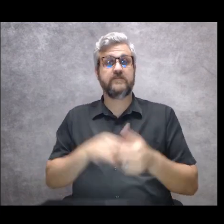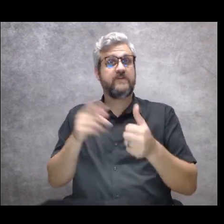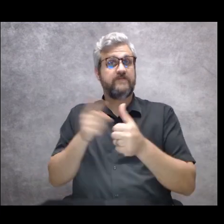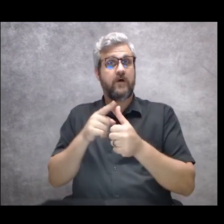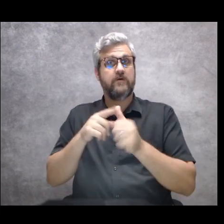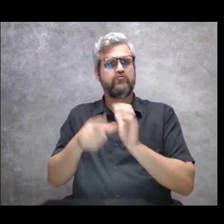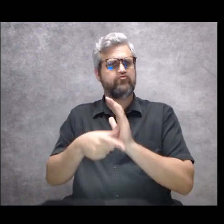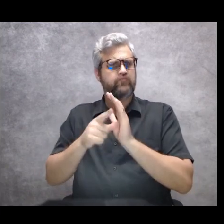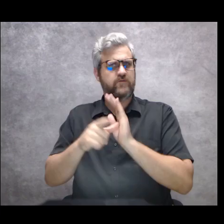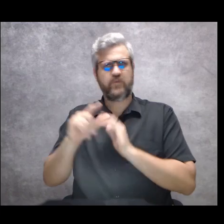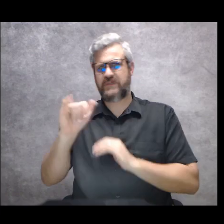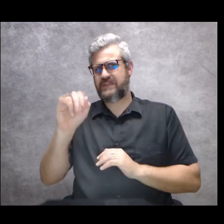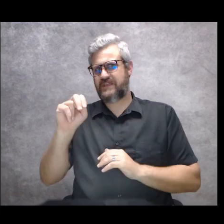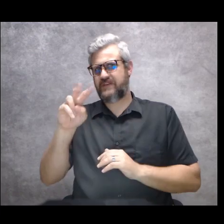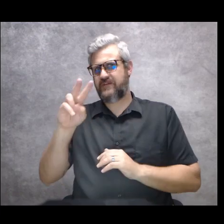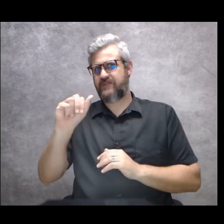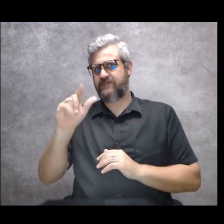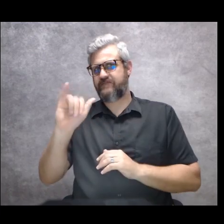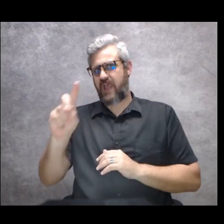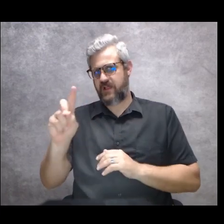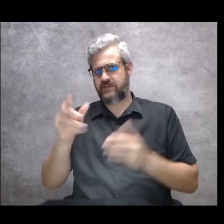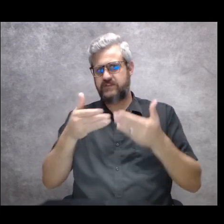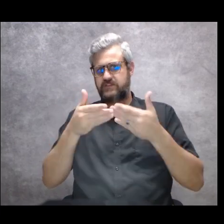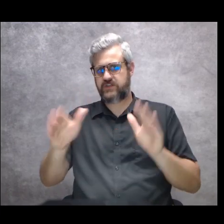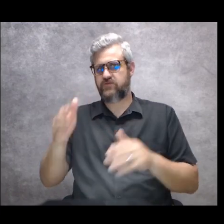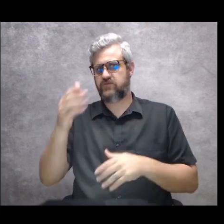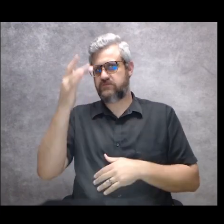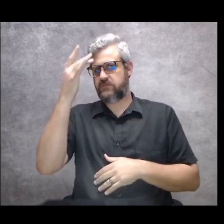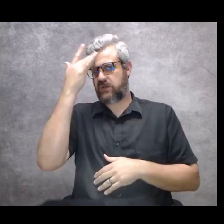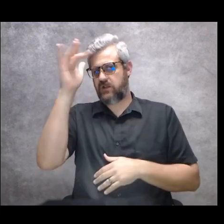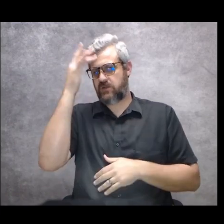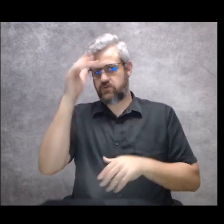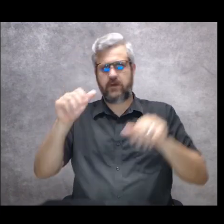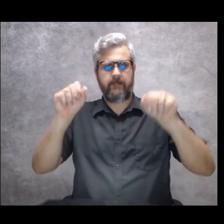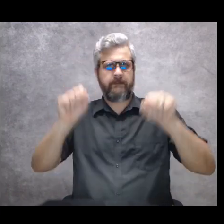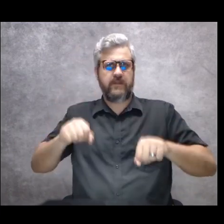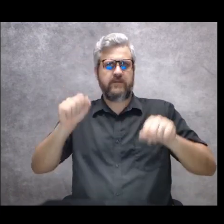Let's first review the invalid general intellectual ability report.